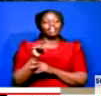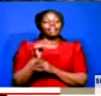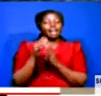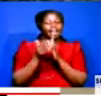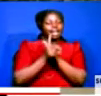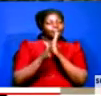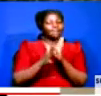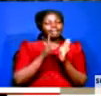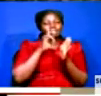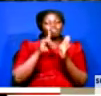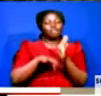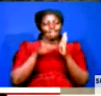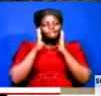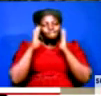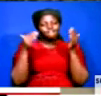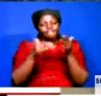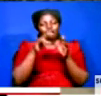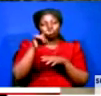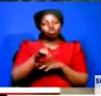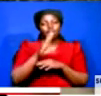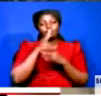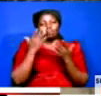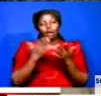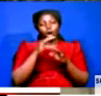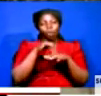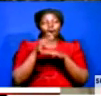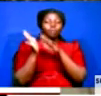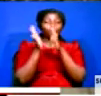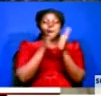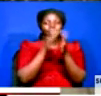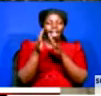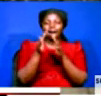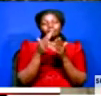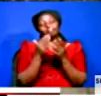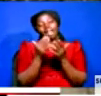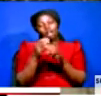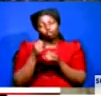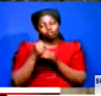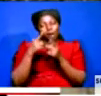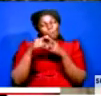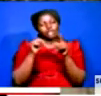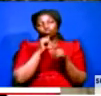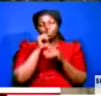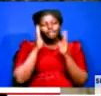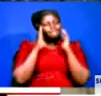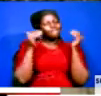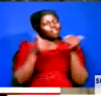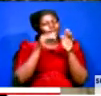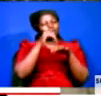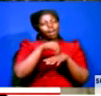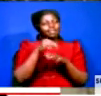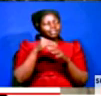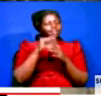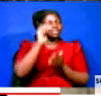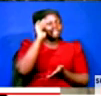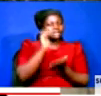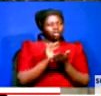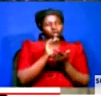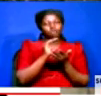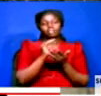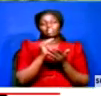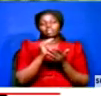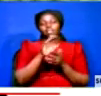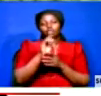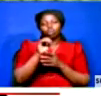focus should be laid on climate adoption and not focusing on reduction of emissions into